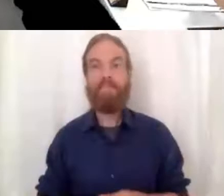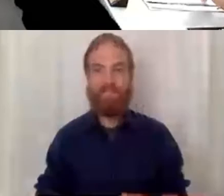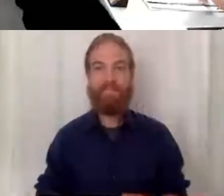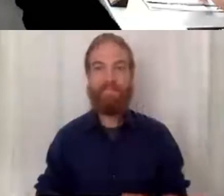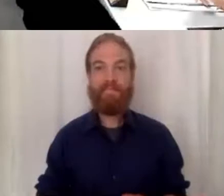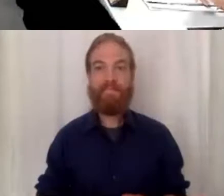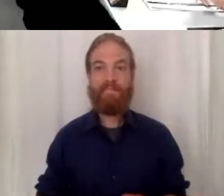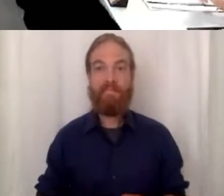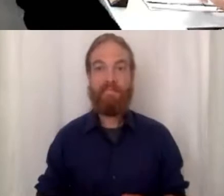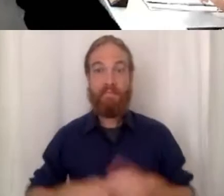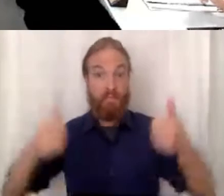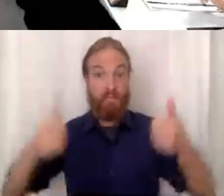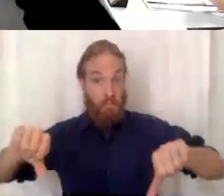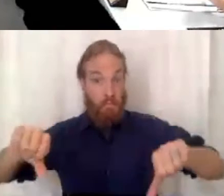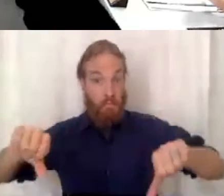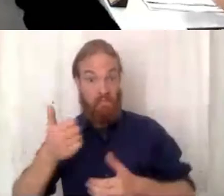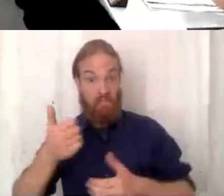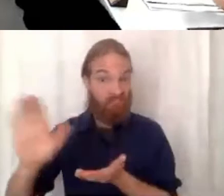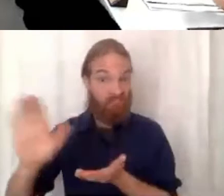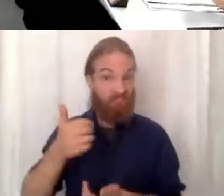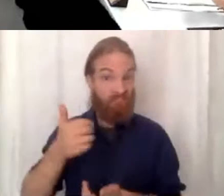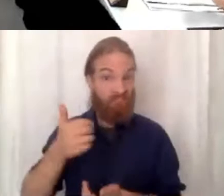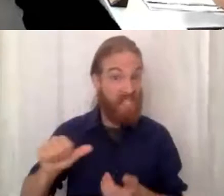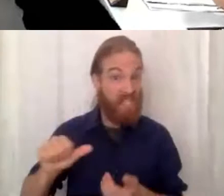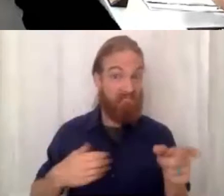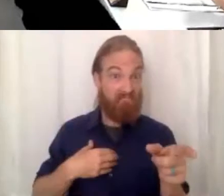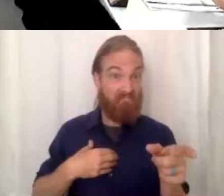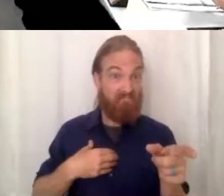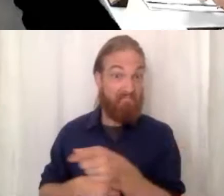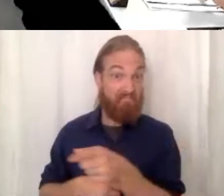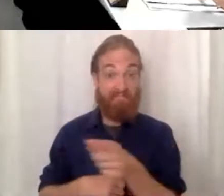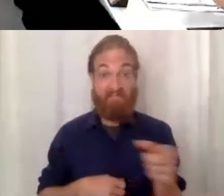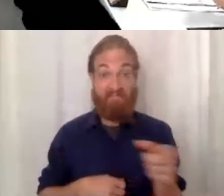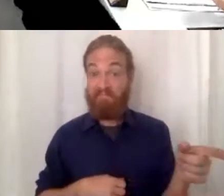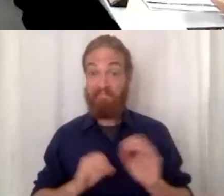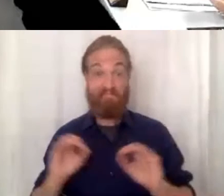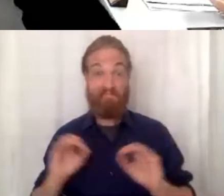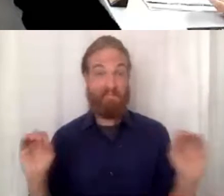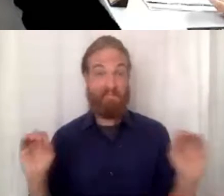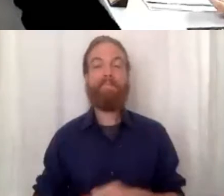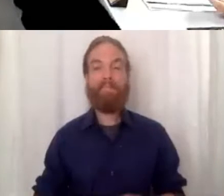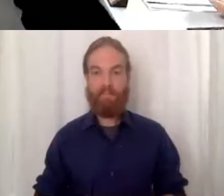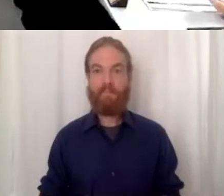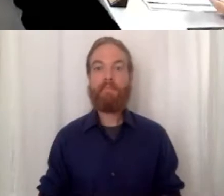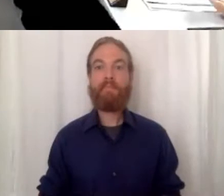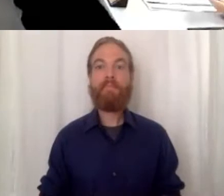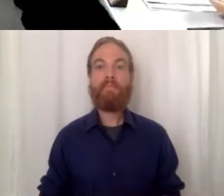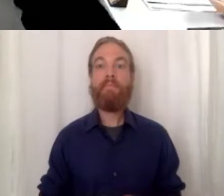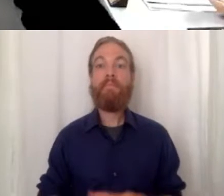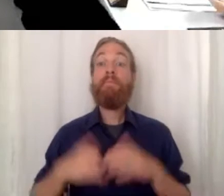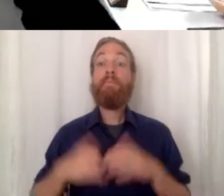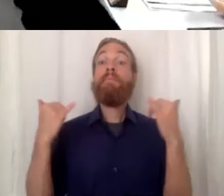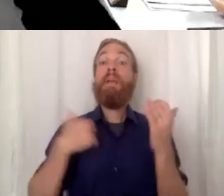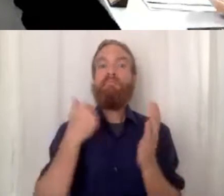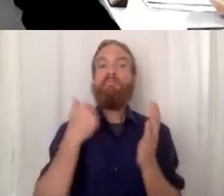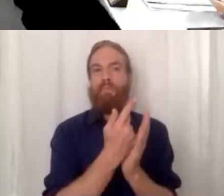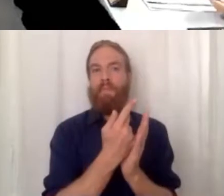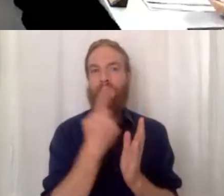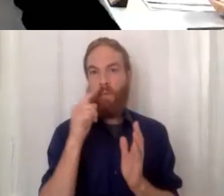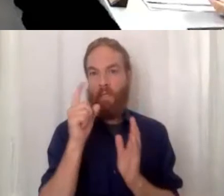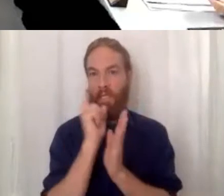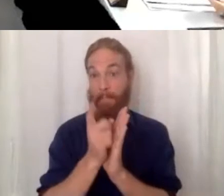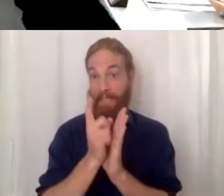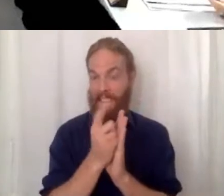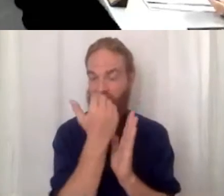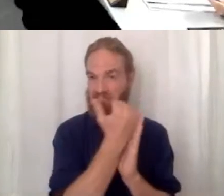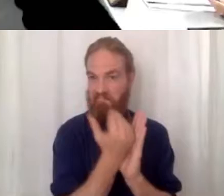And let's move here to approval of minutes. The minutes from the August